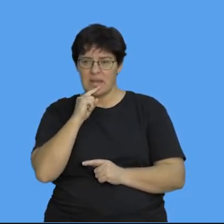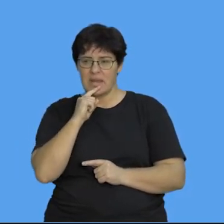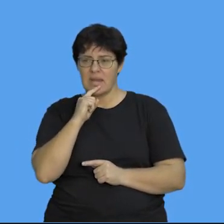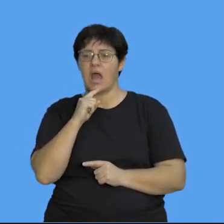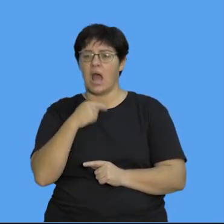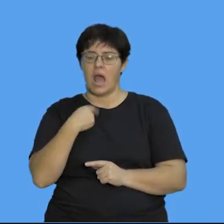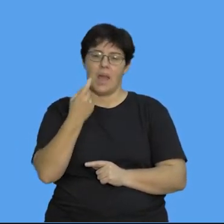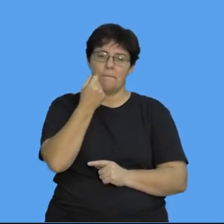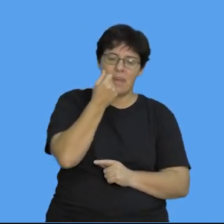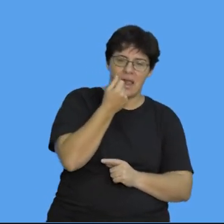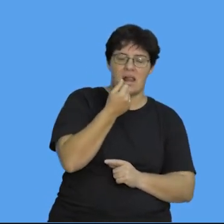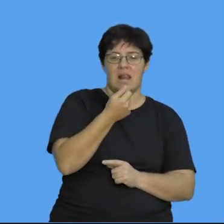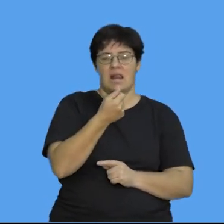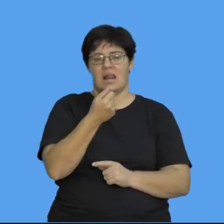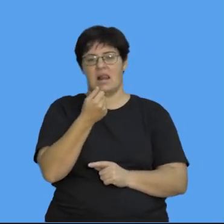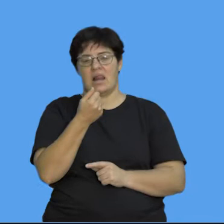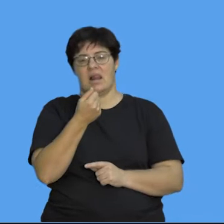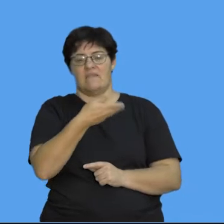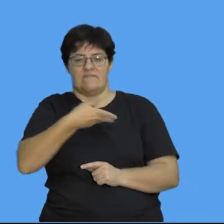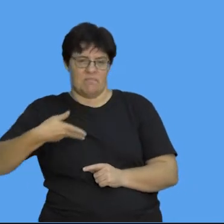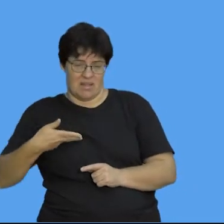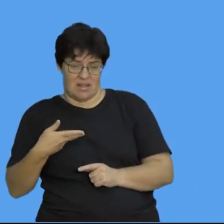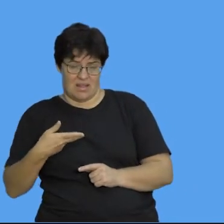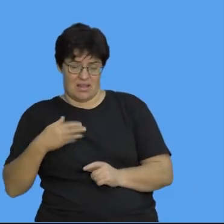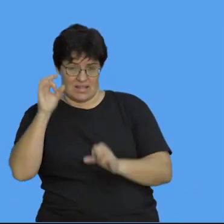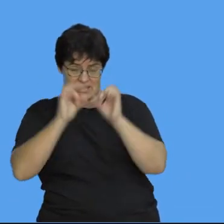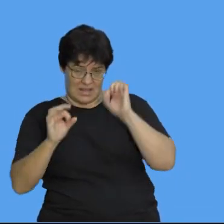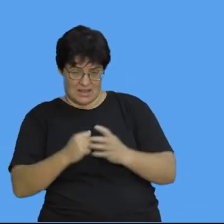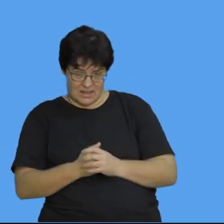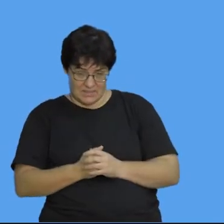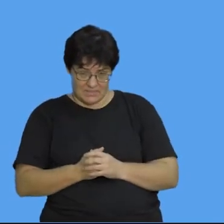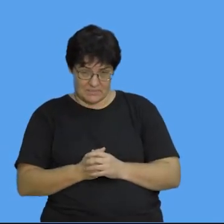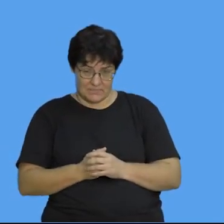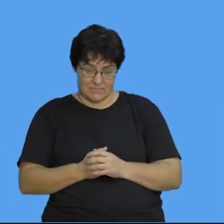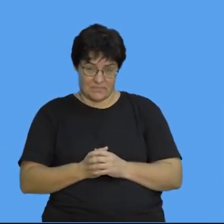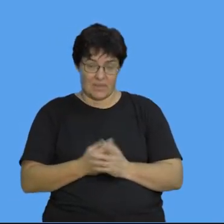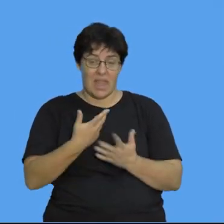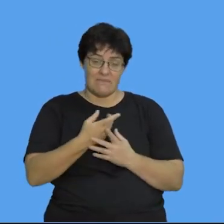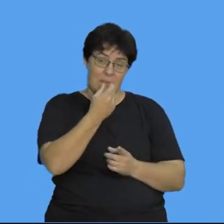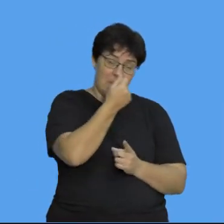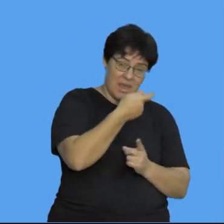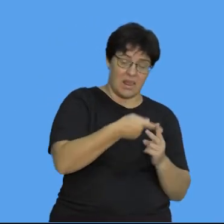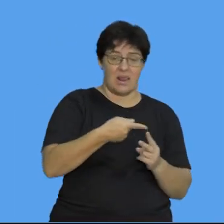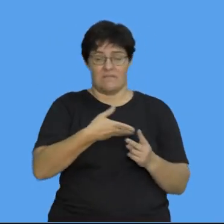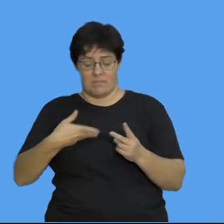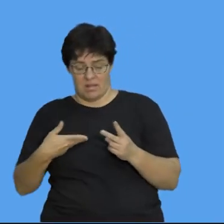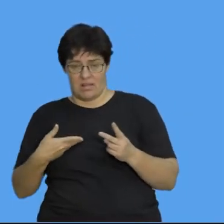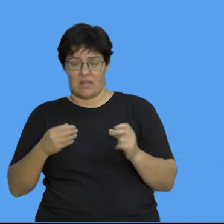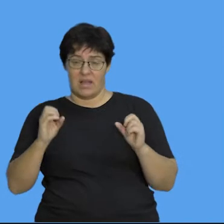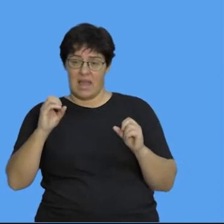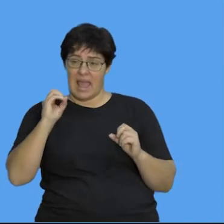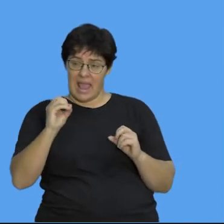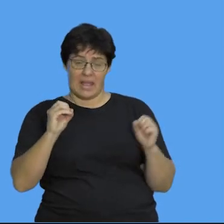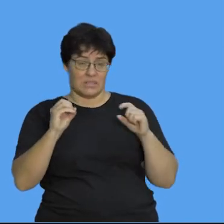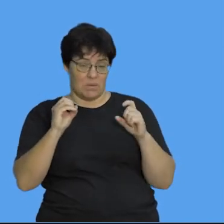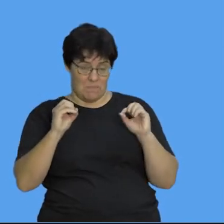cell, all right? And those 2 gametes, if I've got a male and a female, right, say I've got an